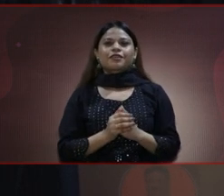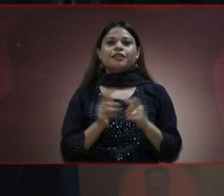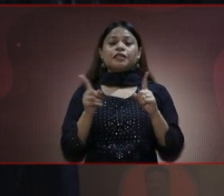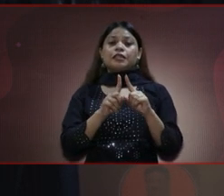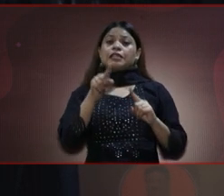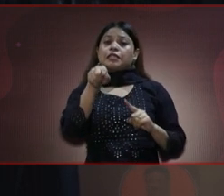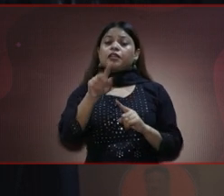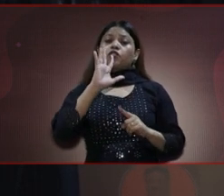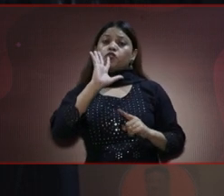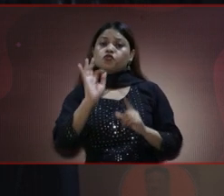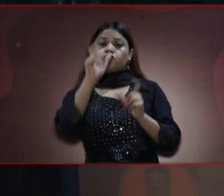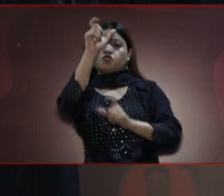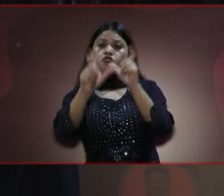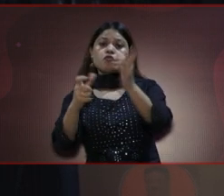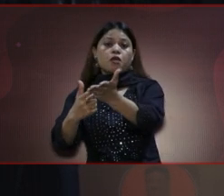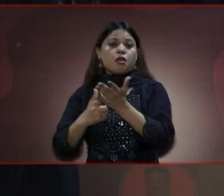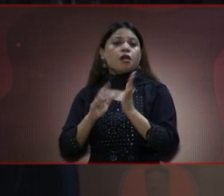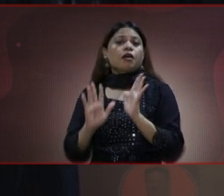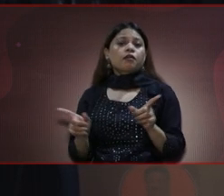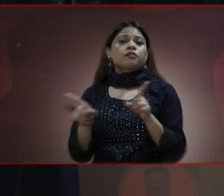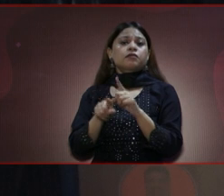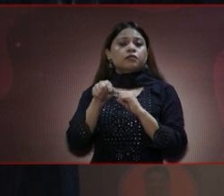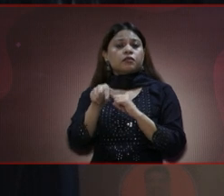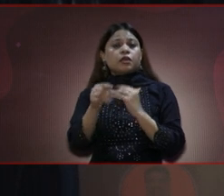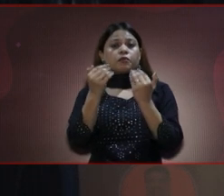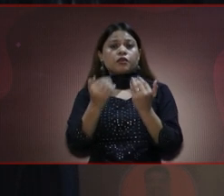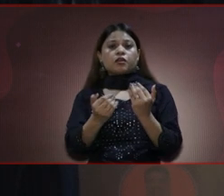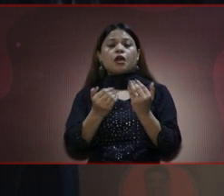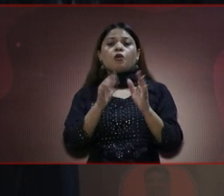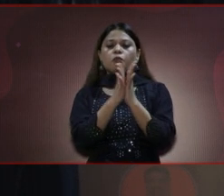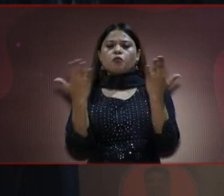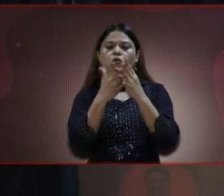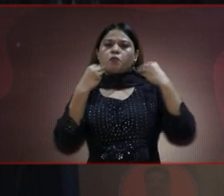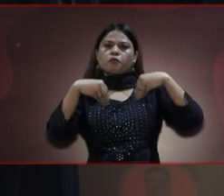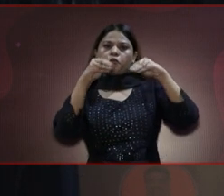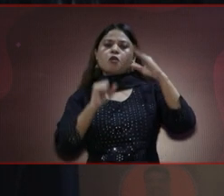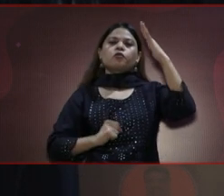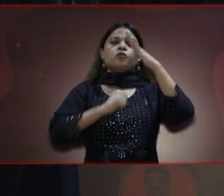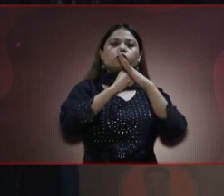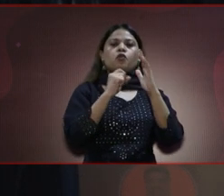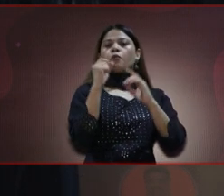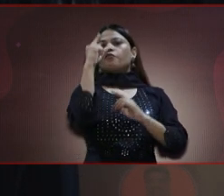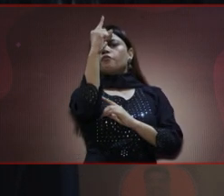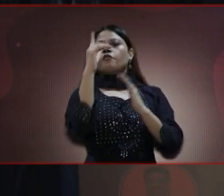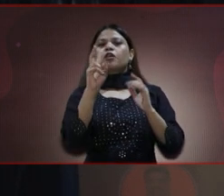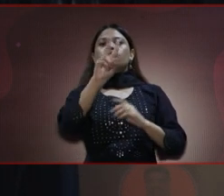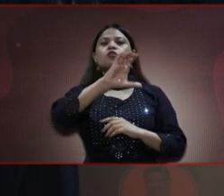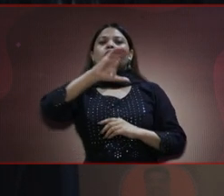valued customers. Today, we offer the largest selection of books in the country, with over 2